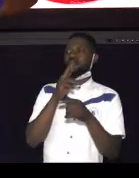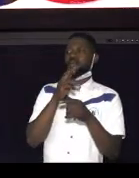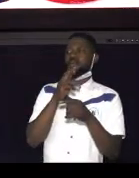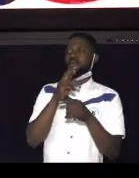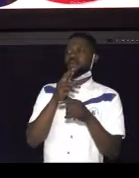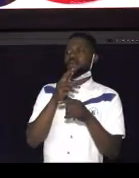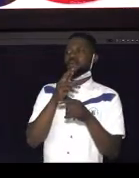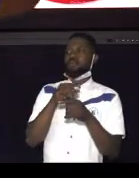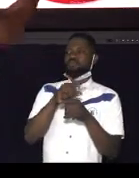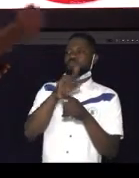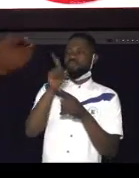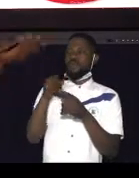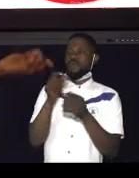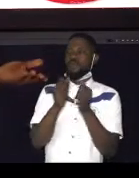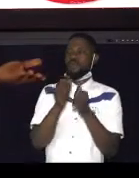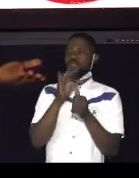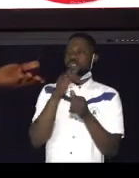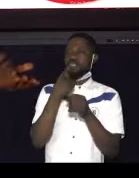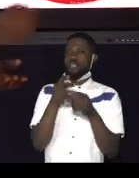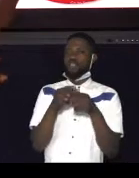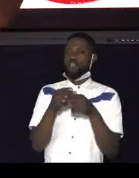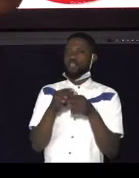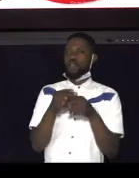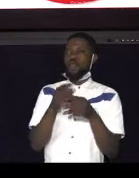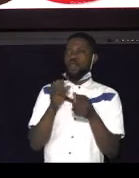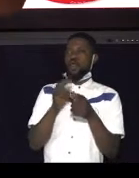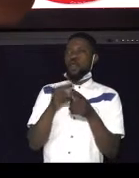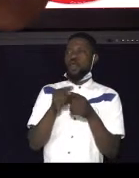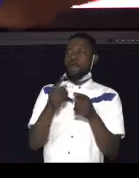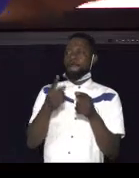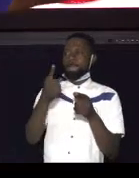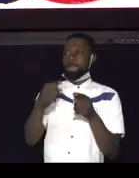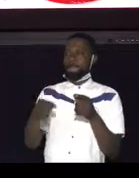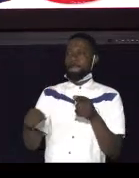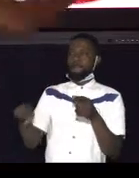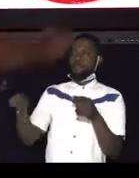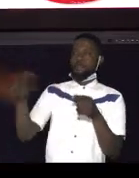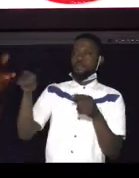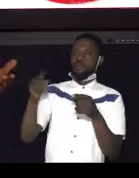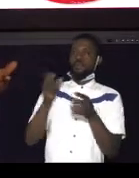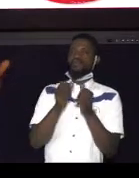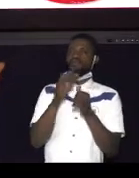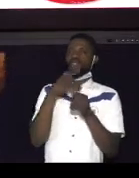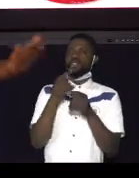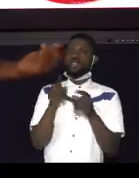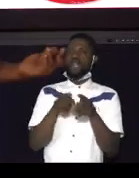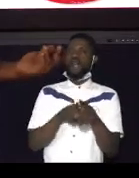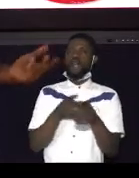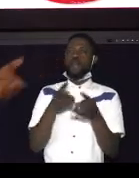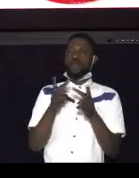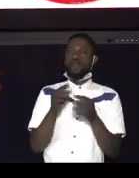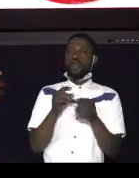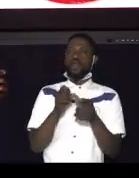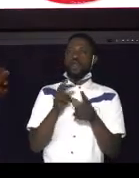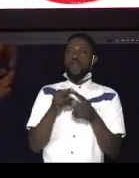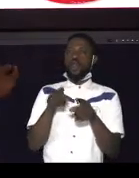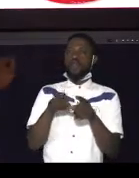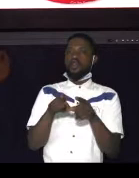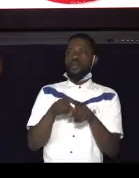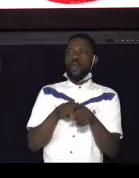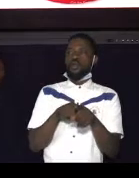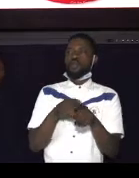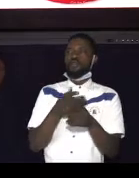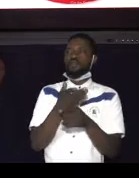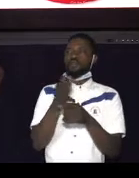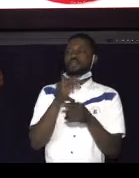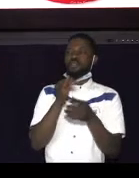line moves this way, which is the short way, or this way, which is the long way or the long angle. So this